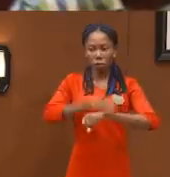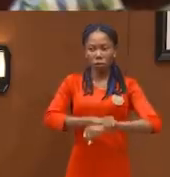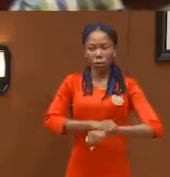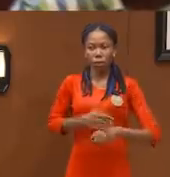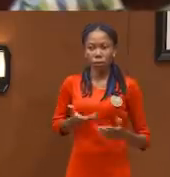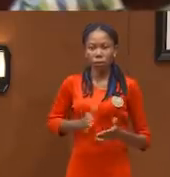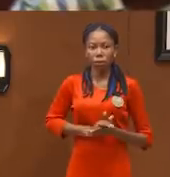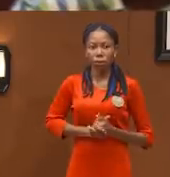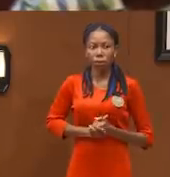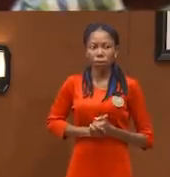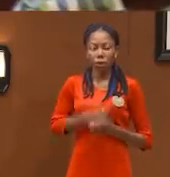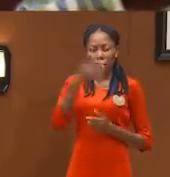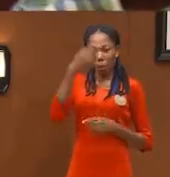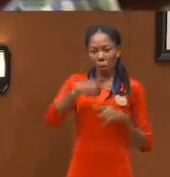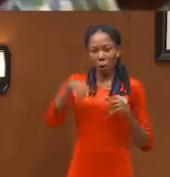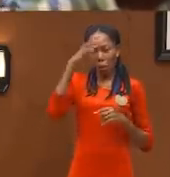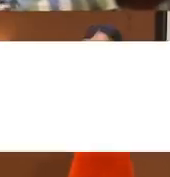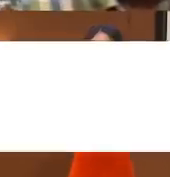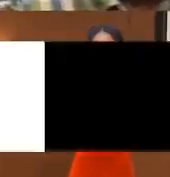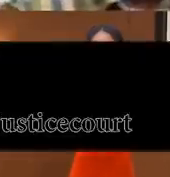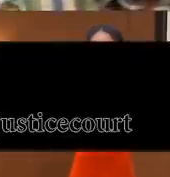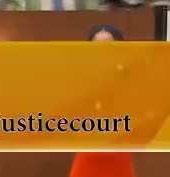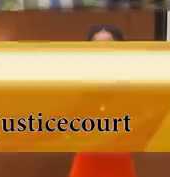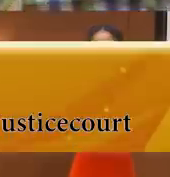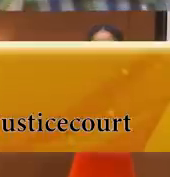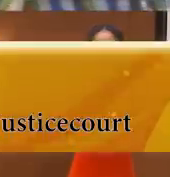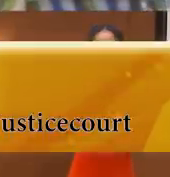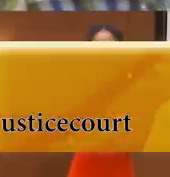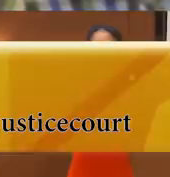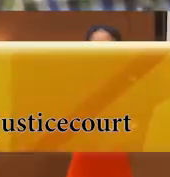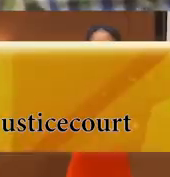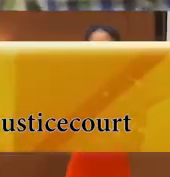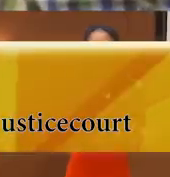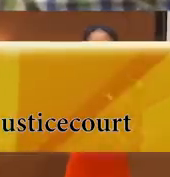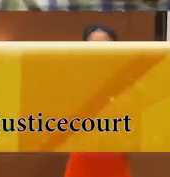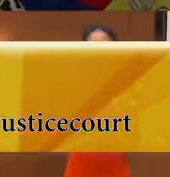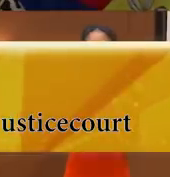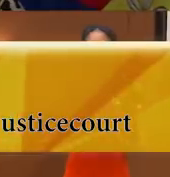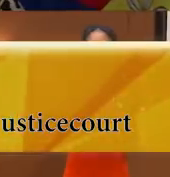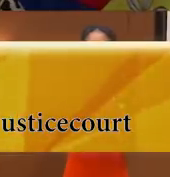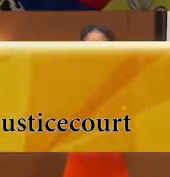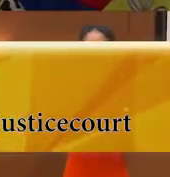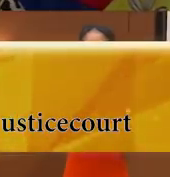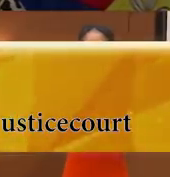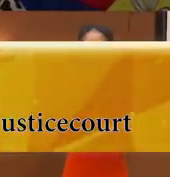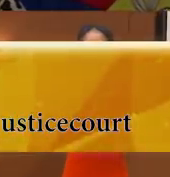social media. It's not on Instagram, Facebook, Twitter, it's not there.